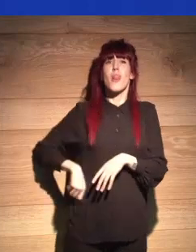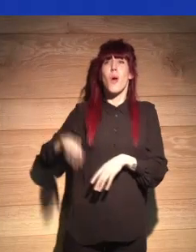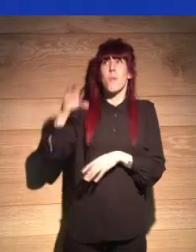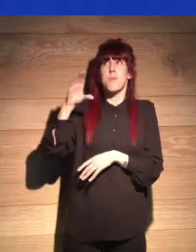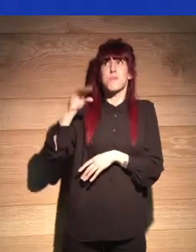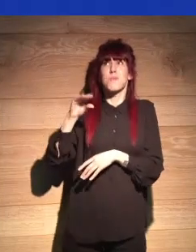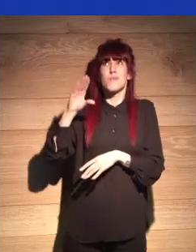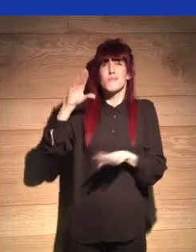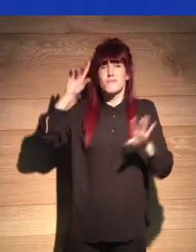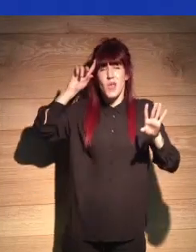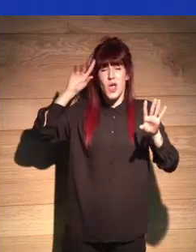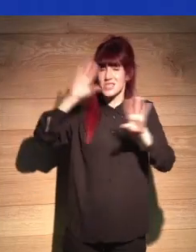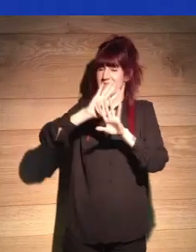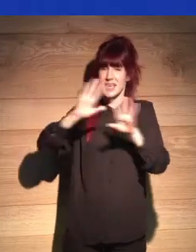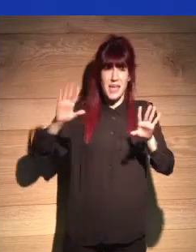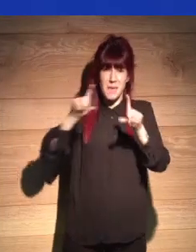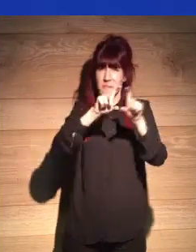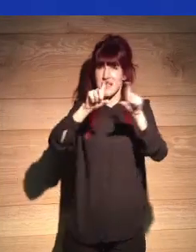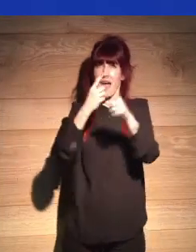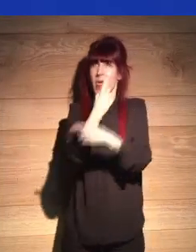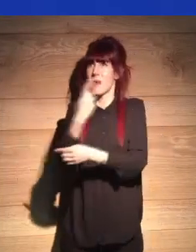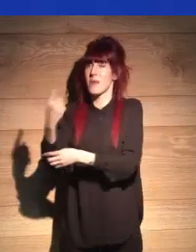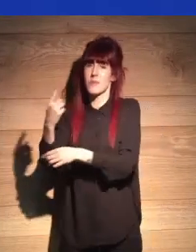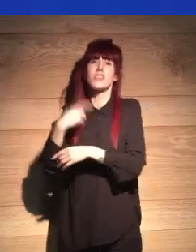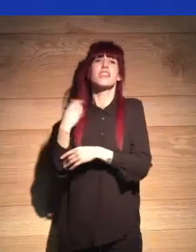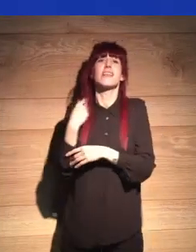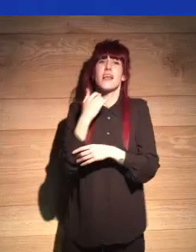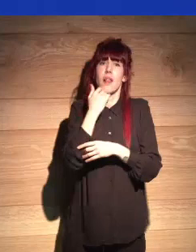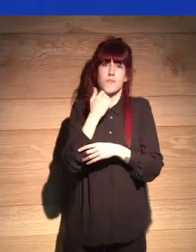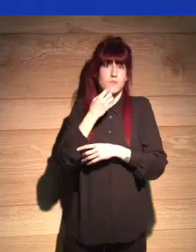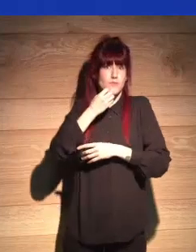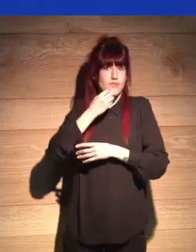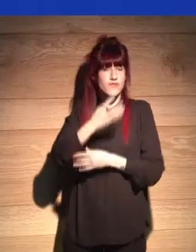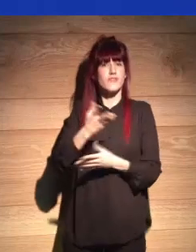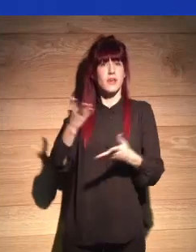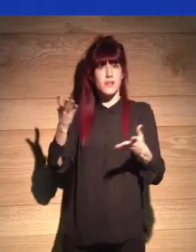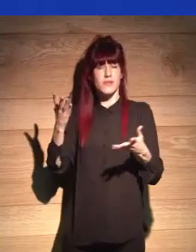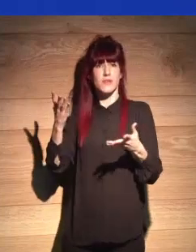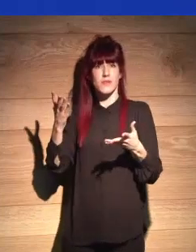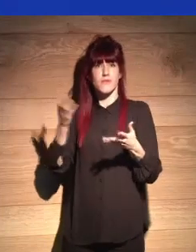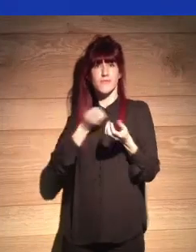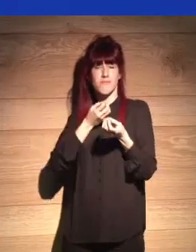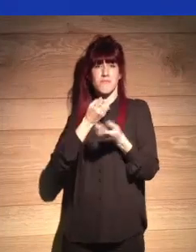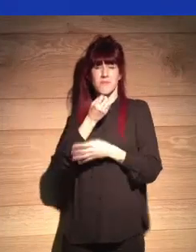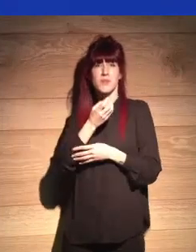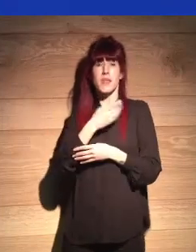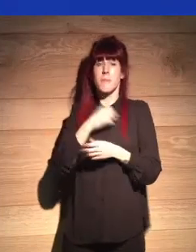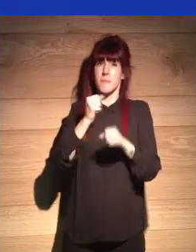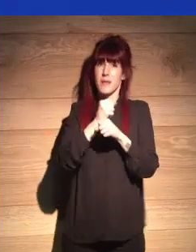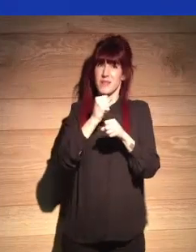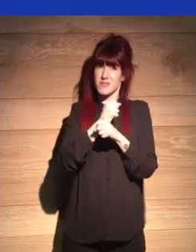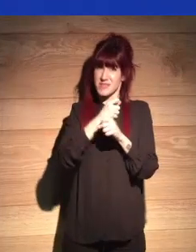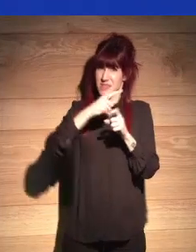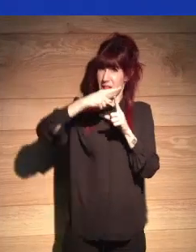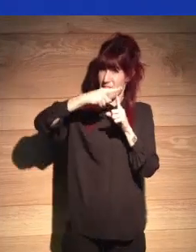what they earn. I don't know what they earn in each company, but it's a good data. As in